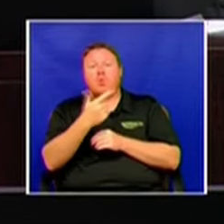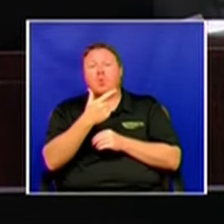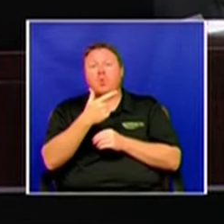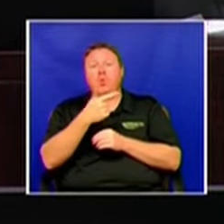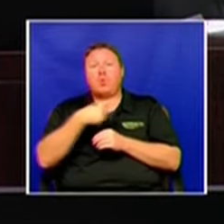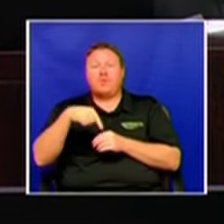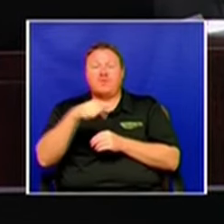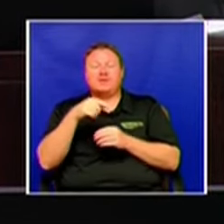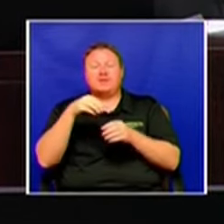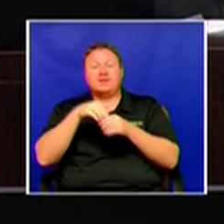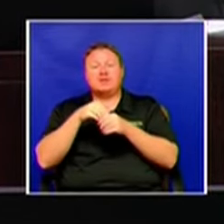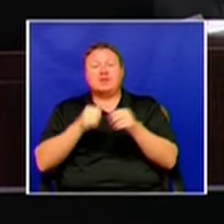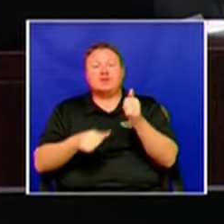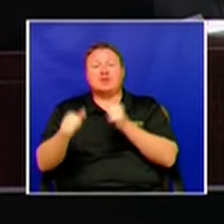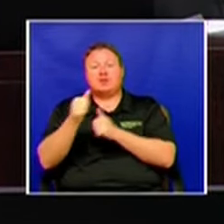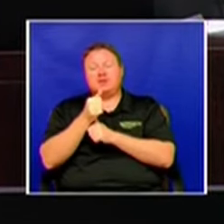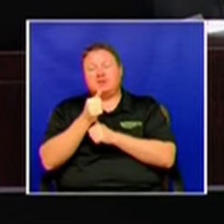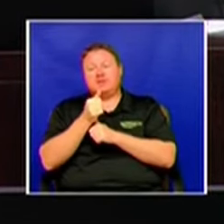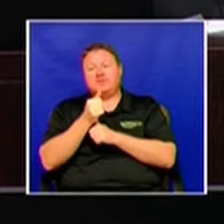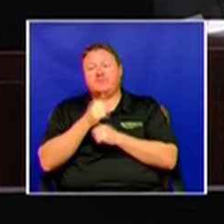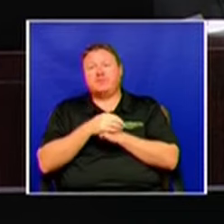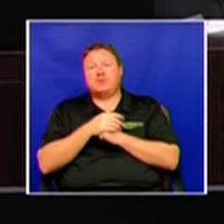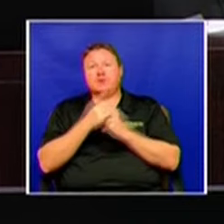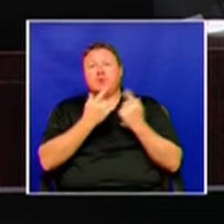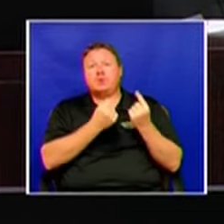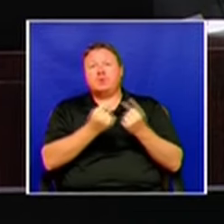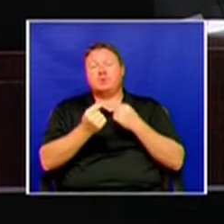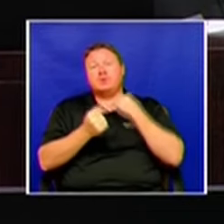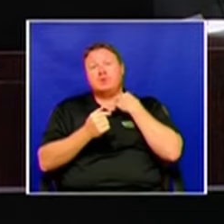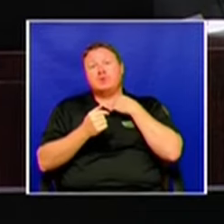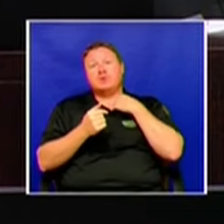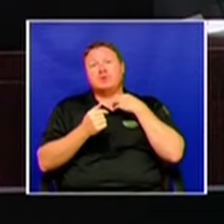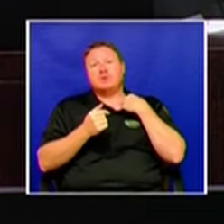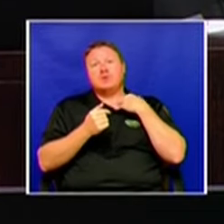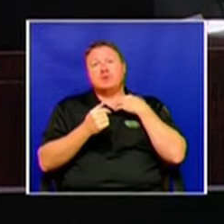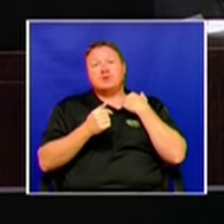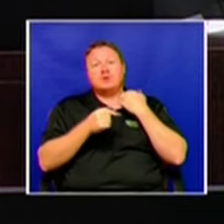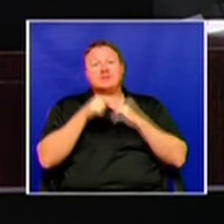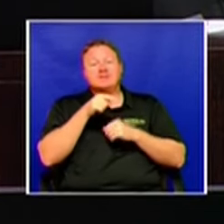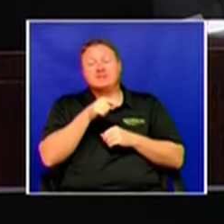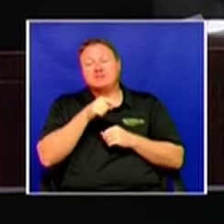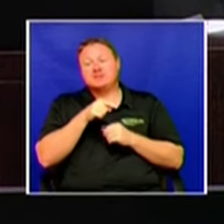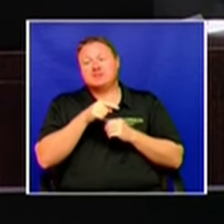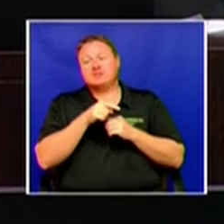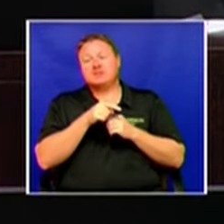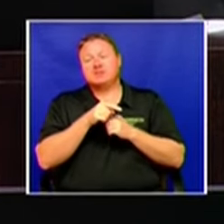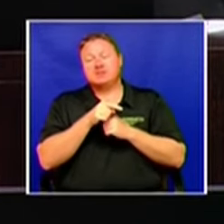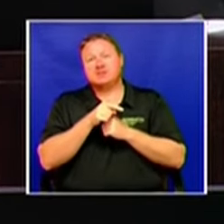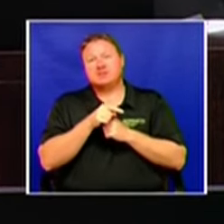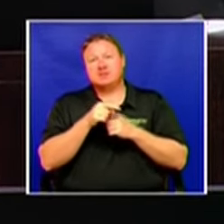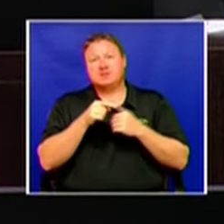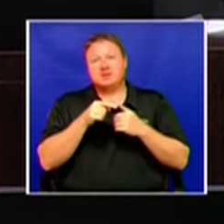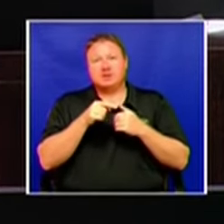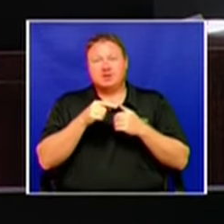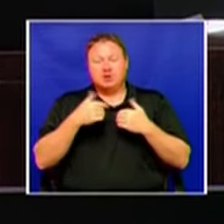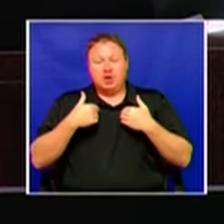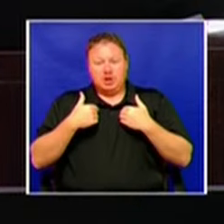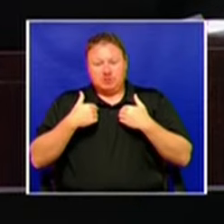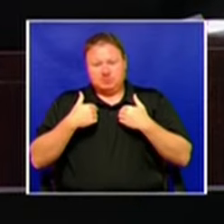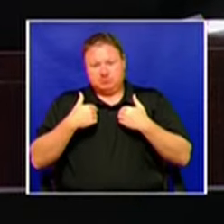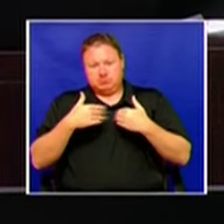the executive. And this had initially been